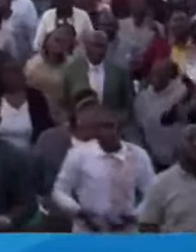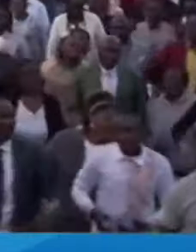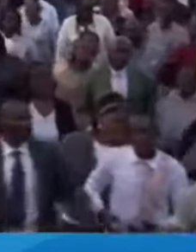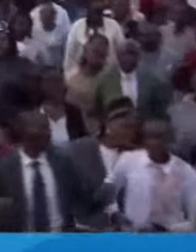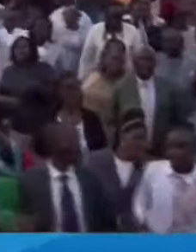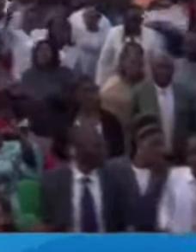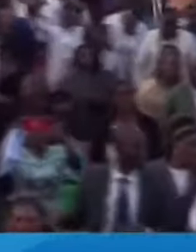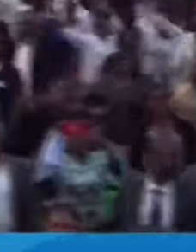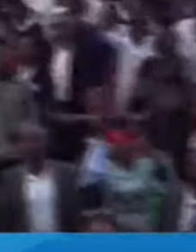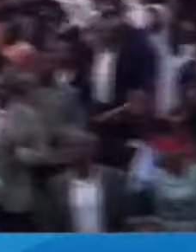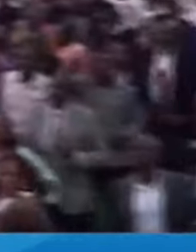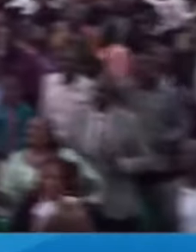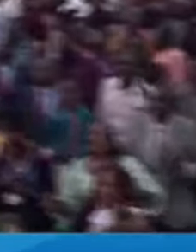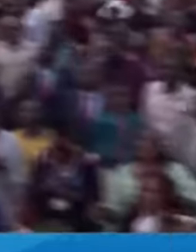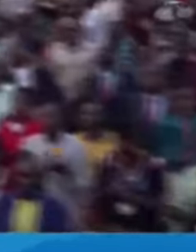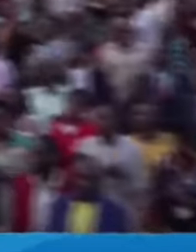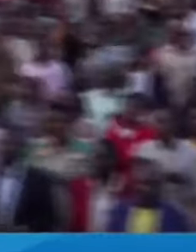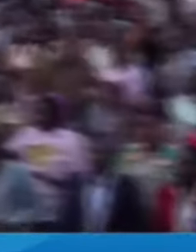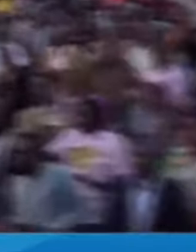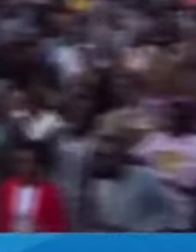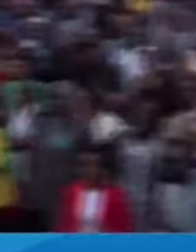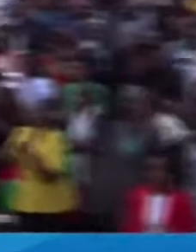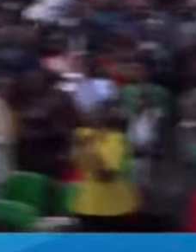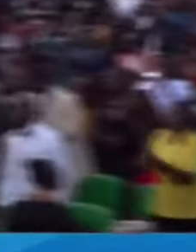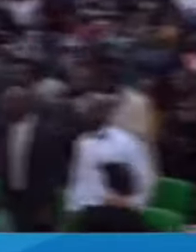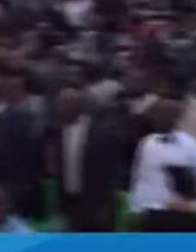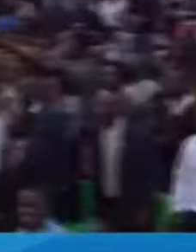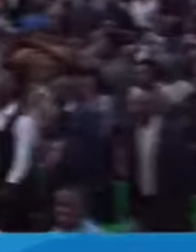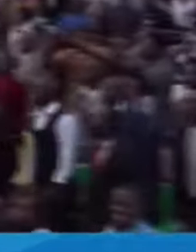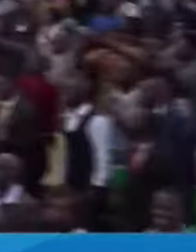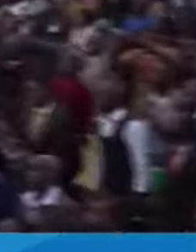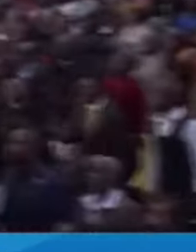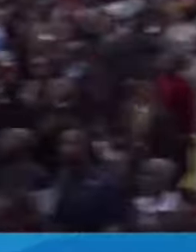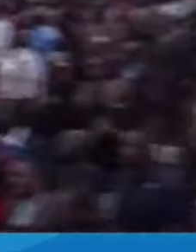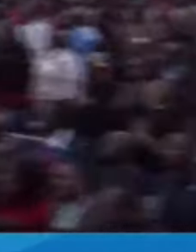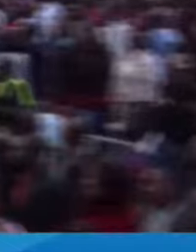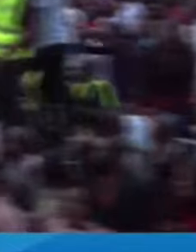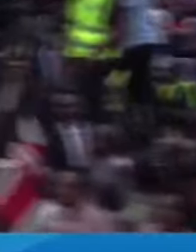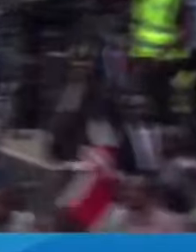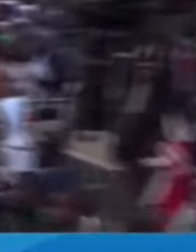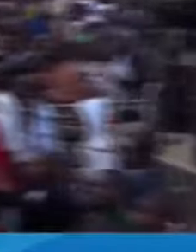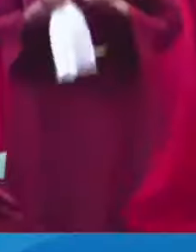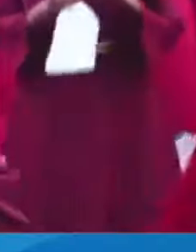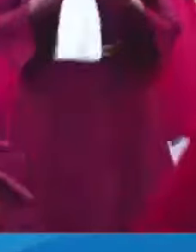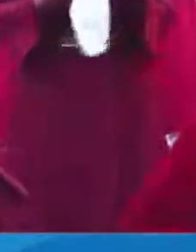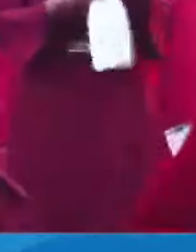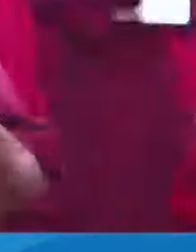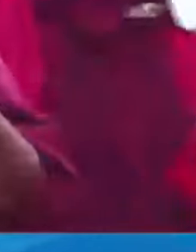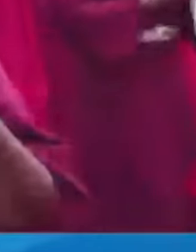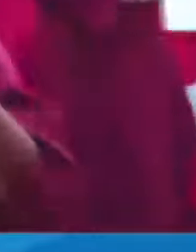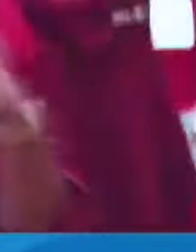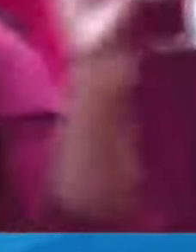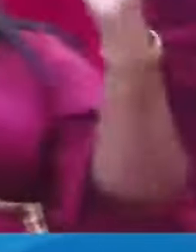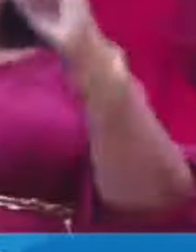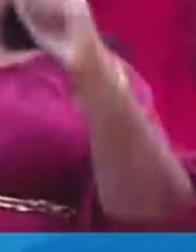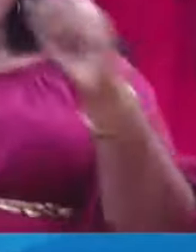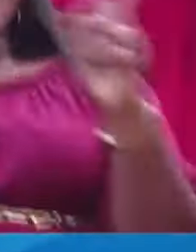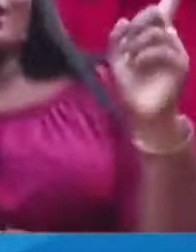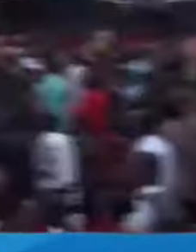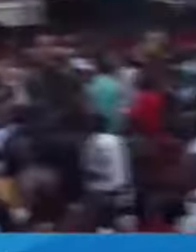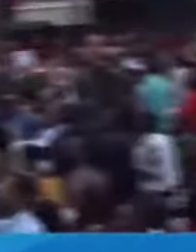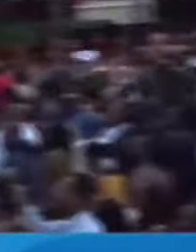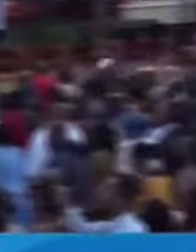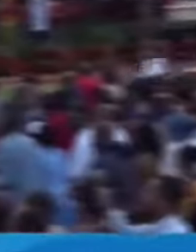is bless all all bless all